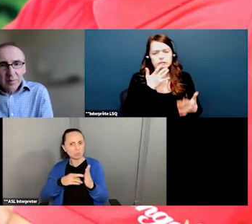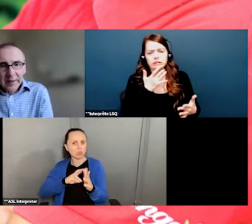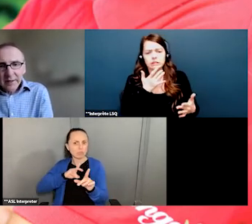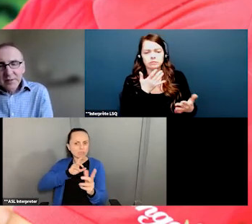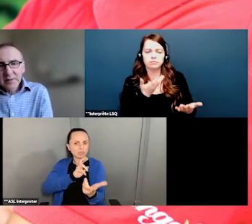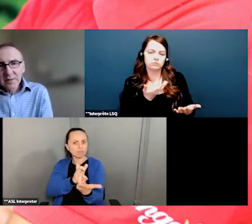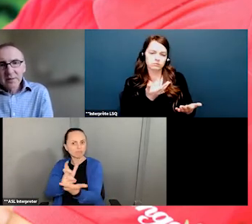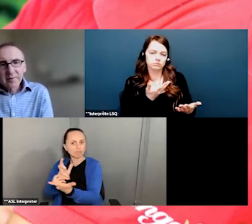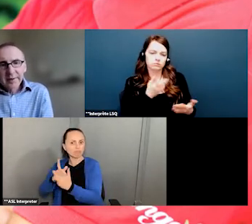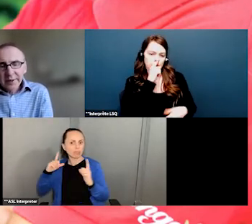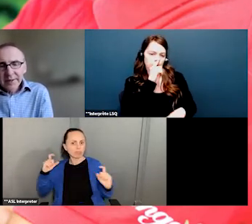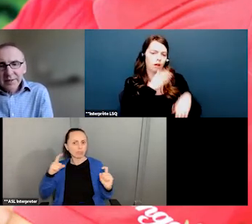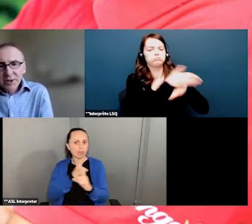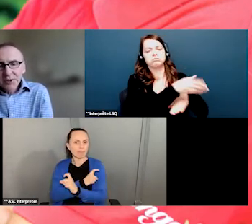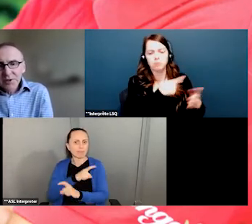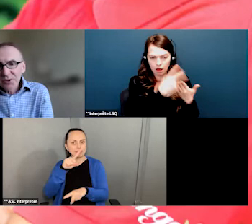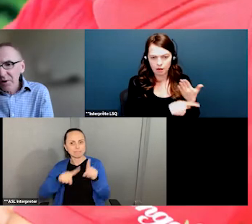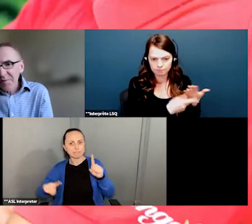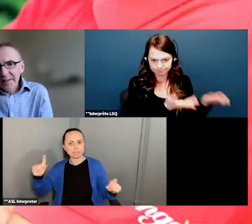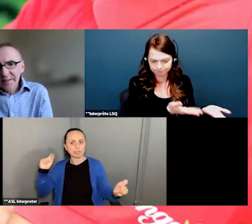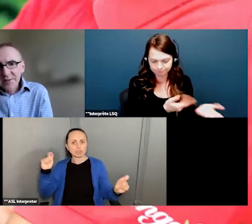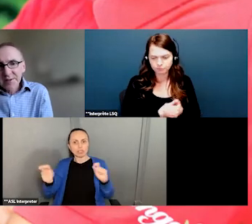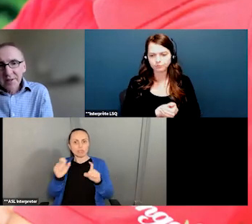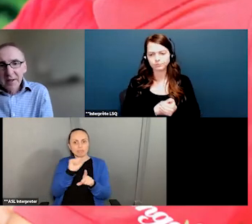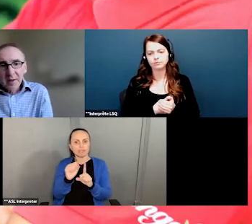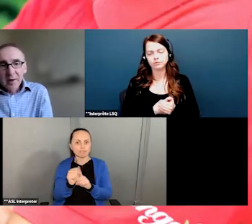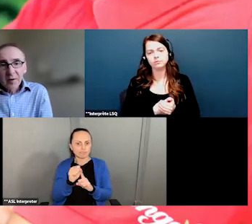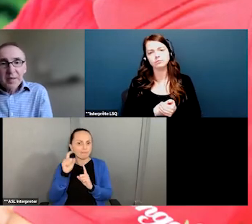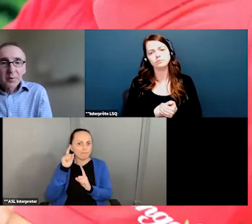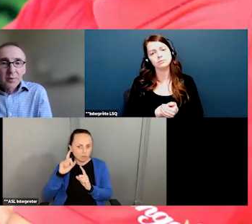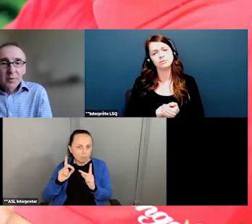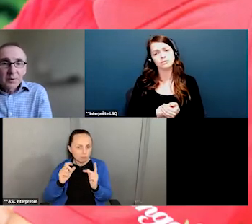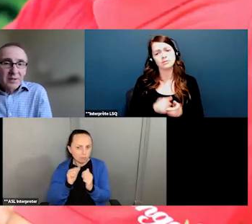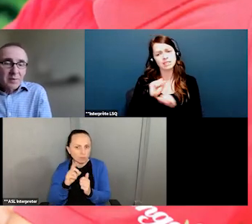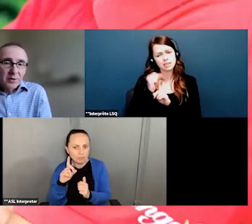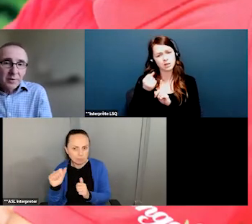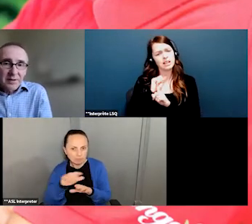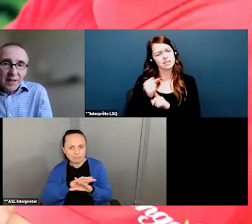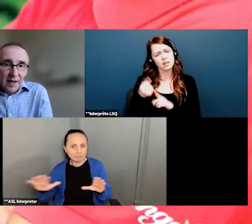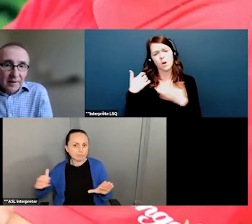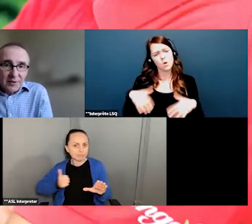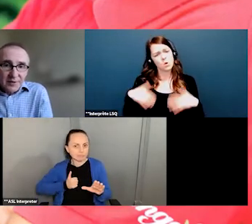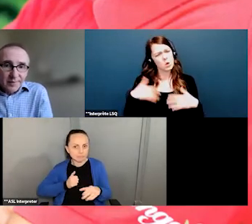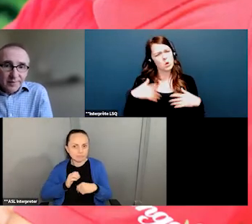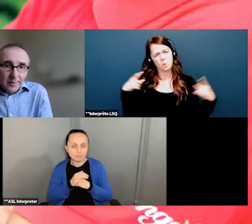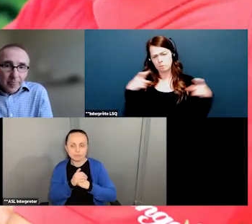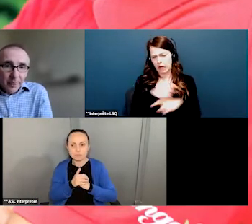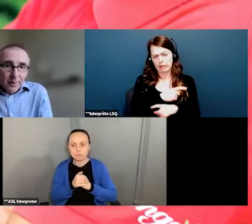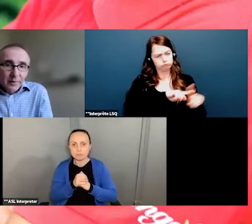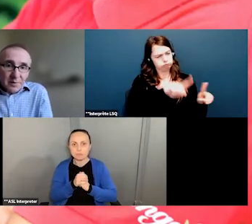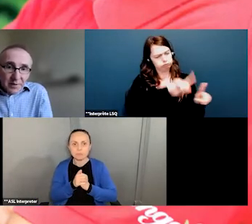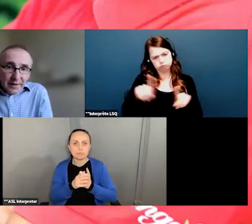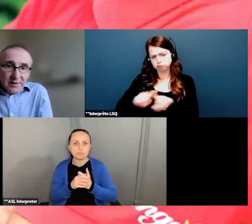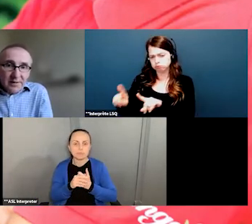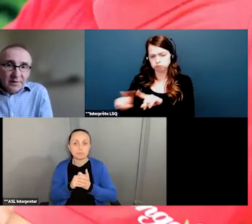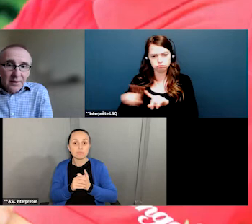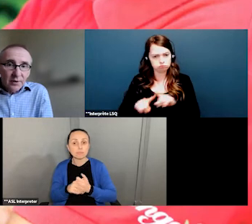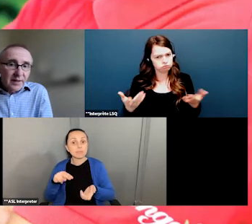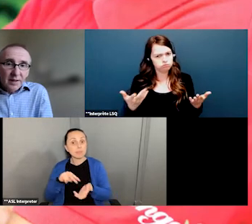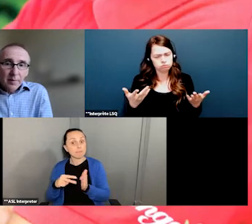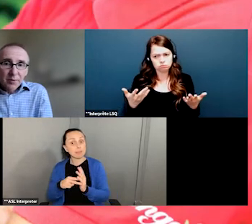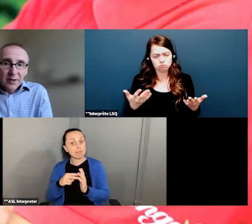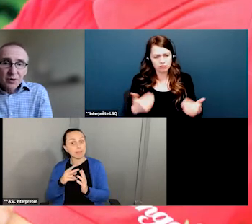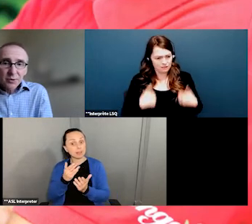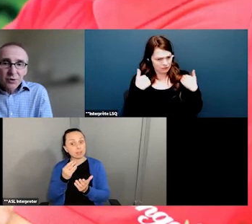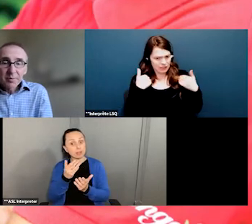to the complex, varied and changing circumstances of people with disabilities' lives. This means that the